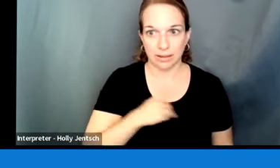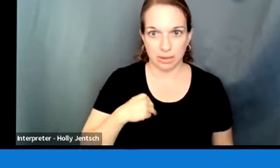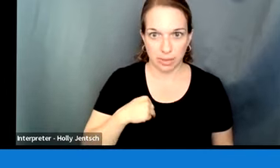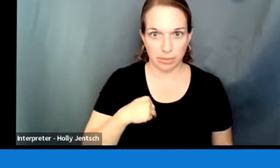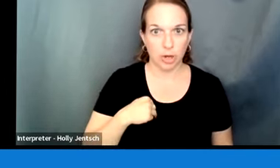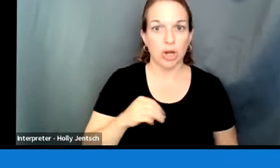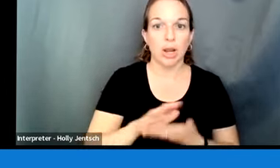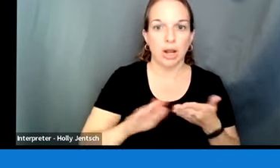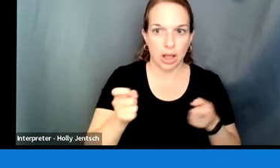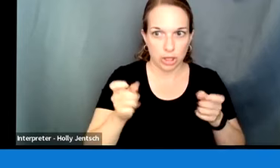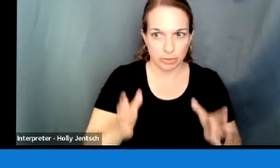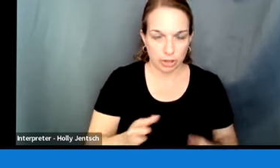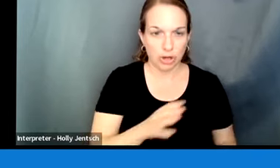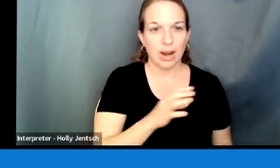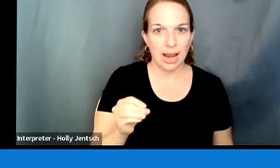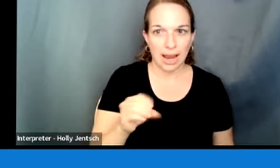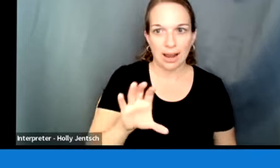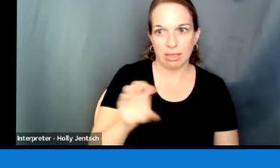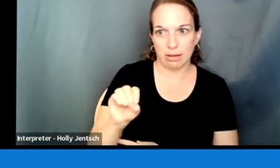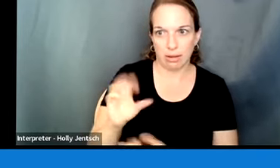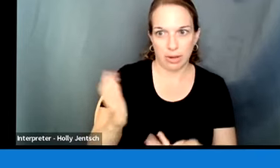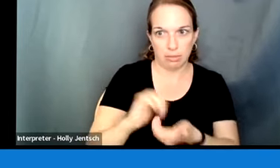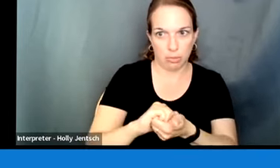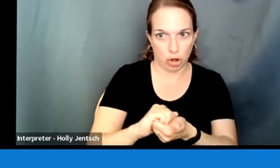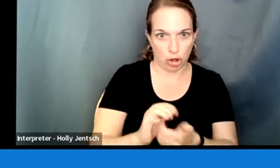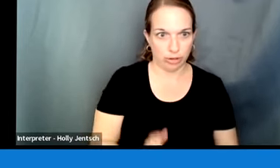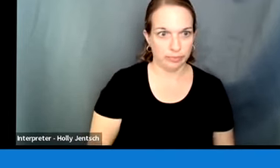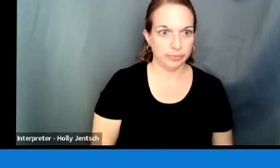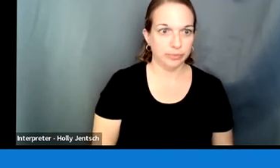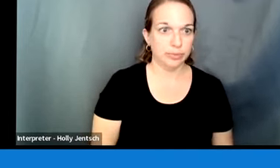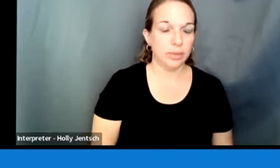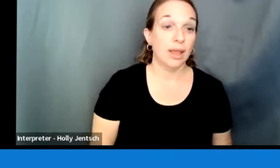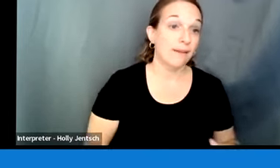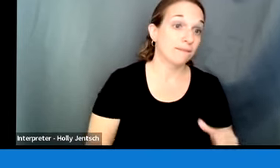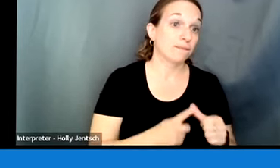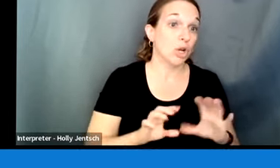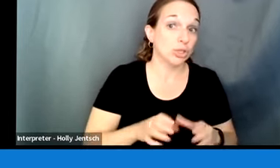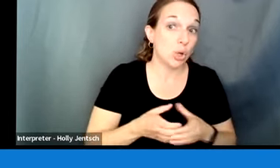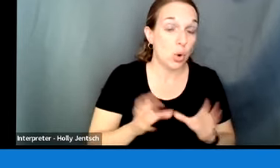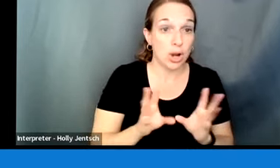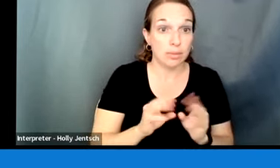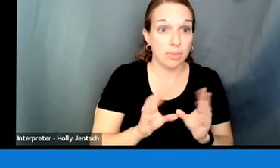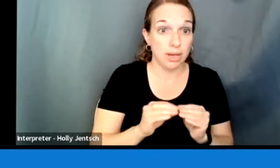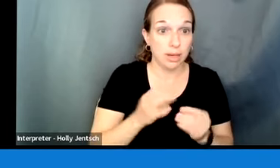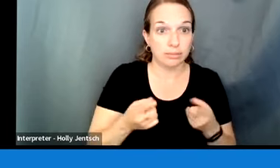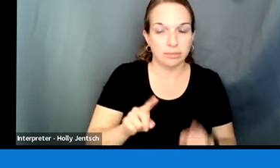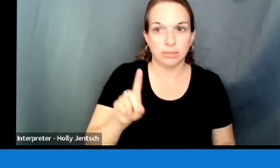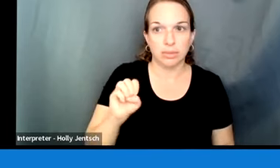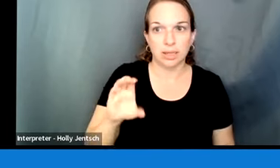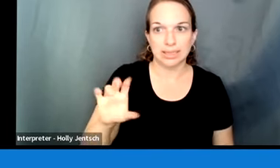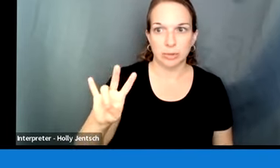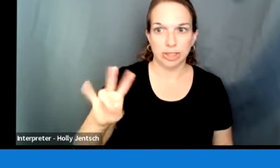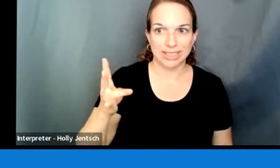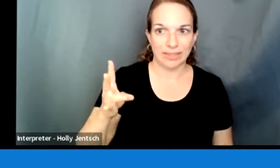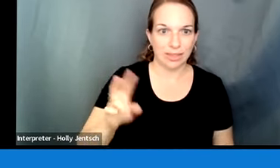college administrator, and the employer partner to attend. And then the very first cohort meeting will be on December 7th at